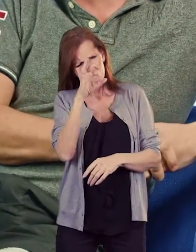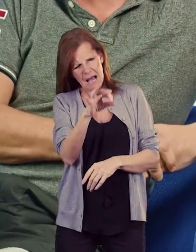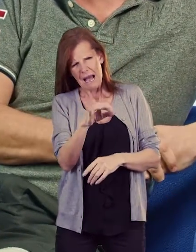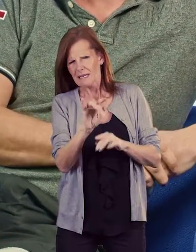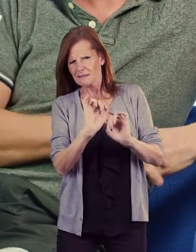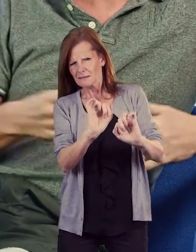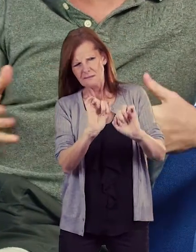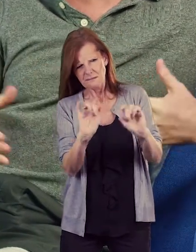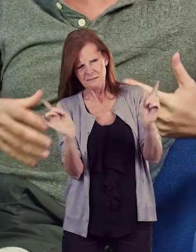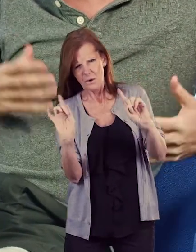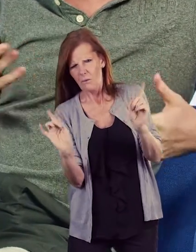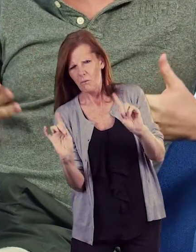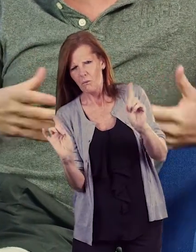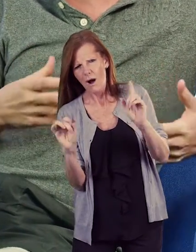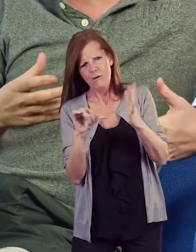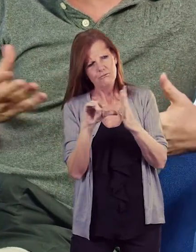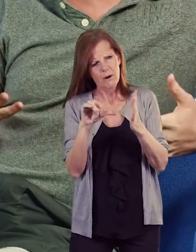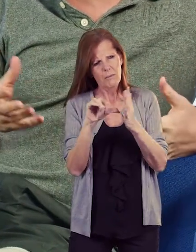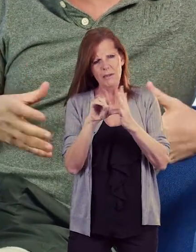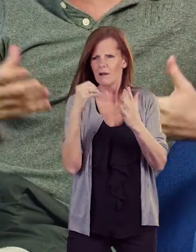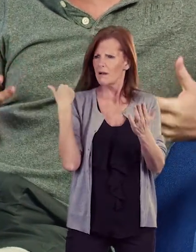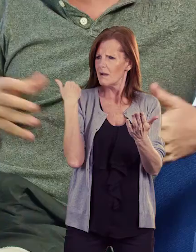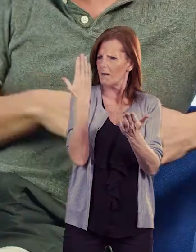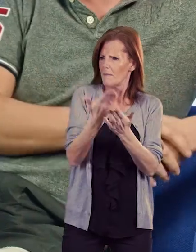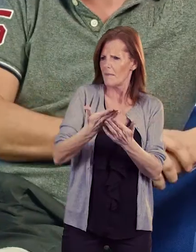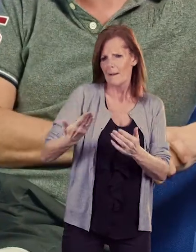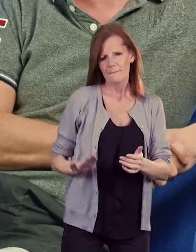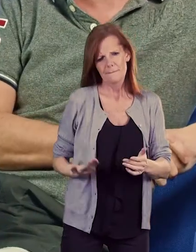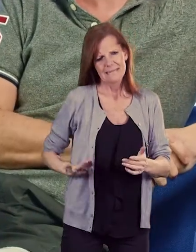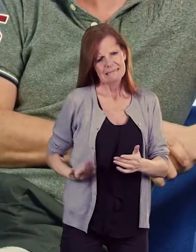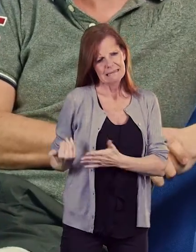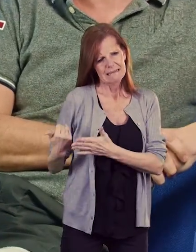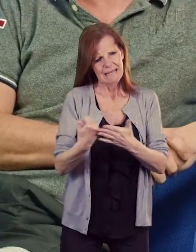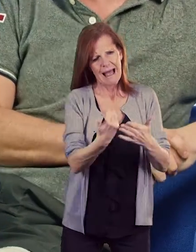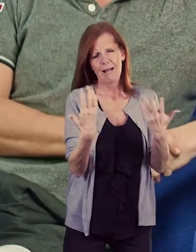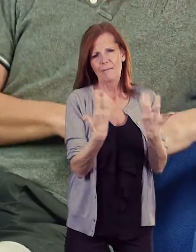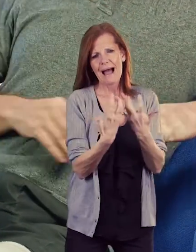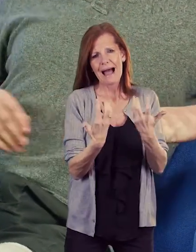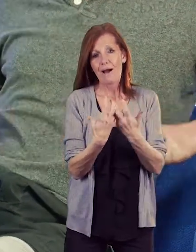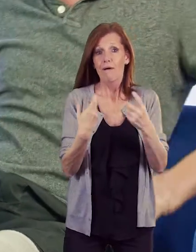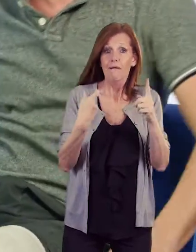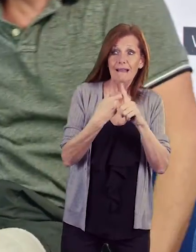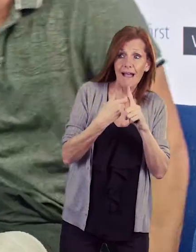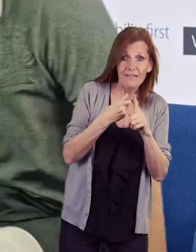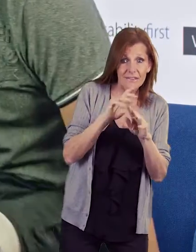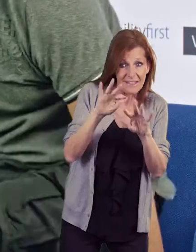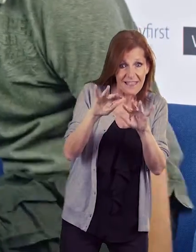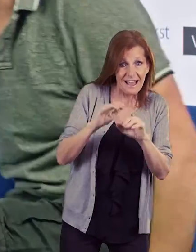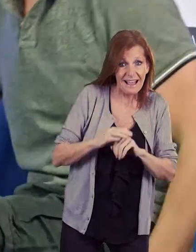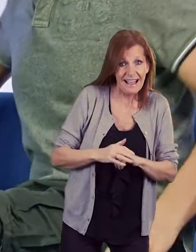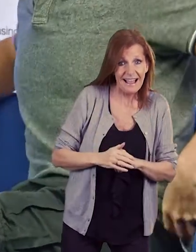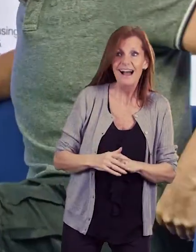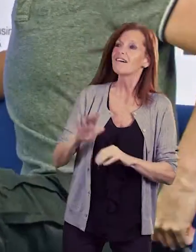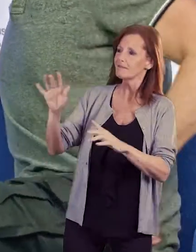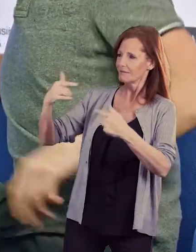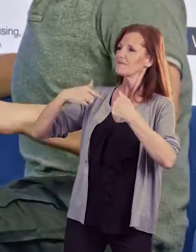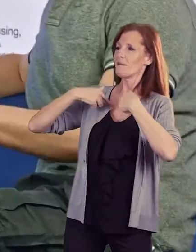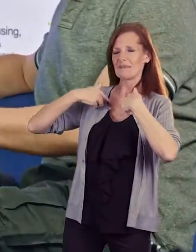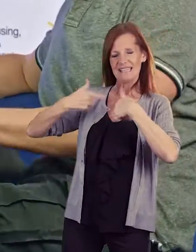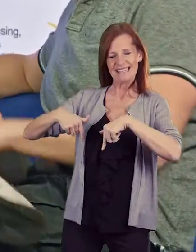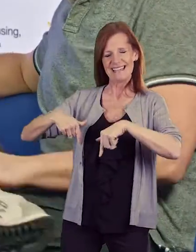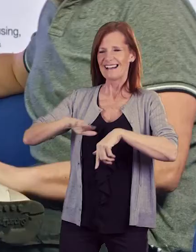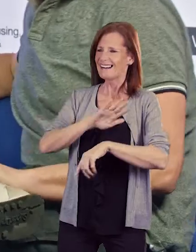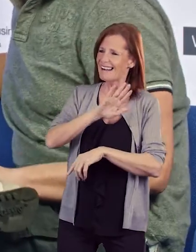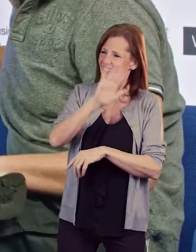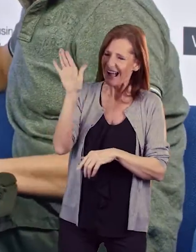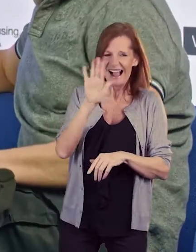had over the years, and is there anything that she's found that businesses might be able to do to help her? So Kath, are you there? I am.